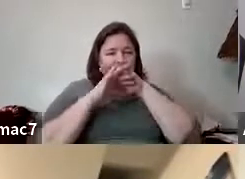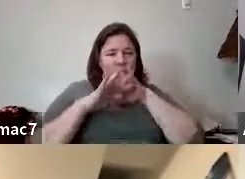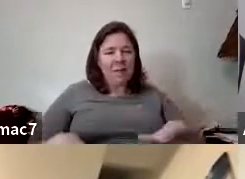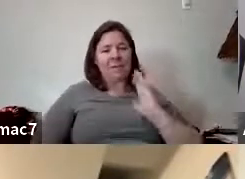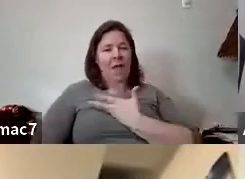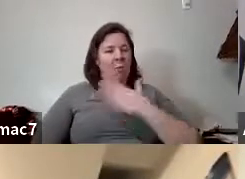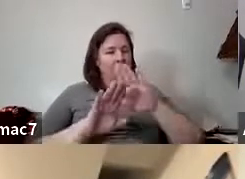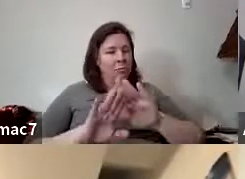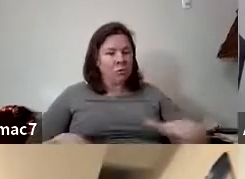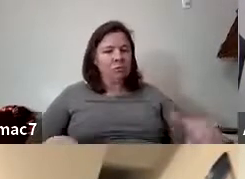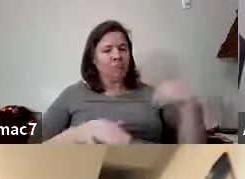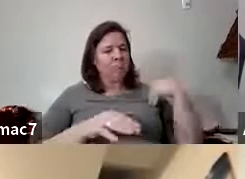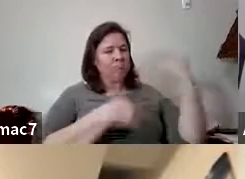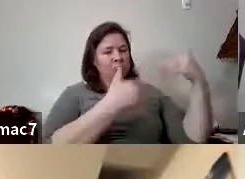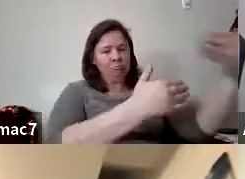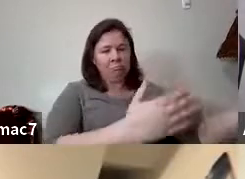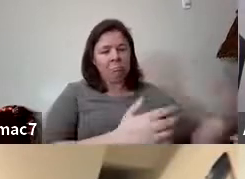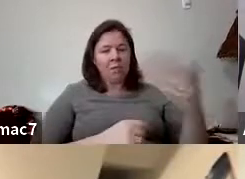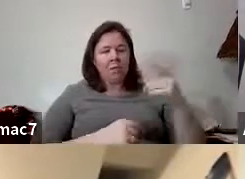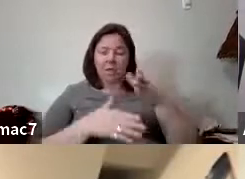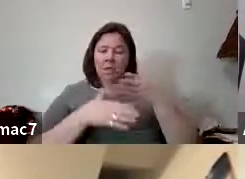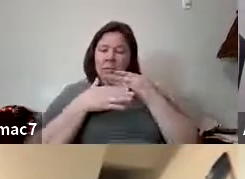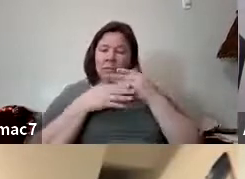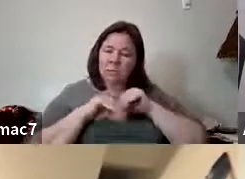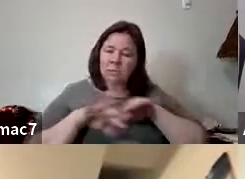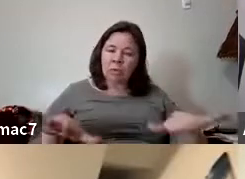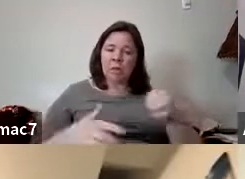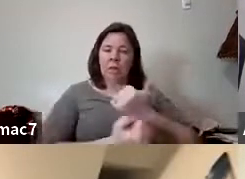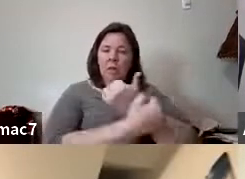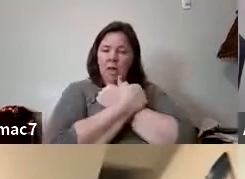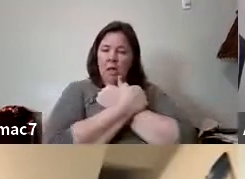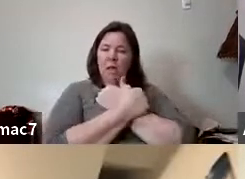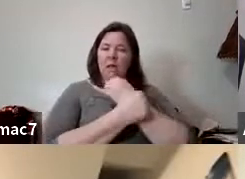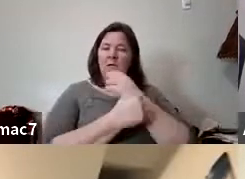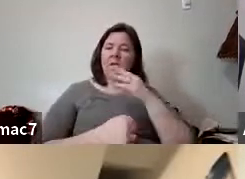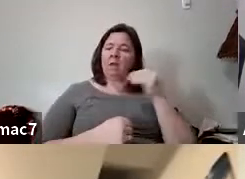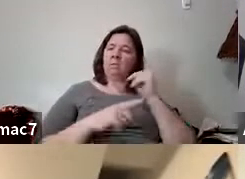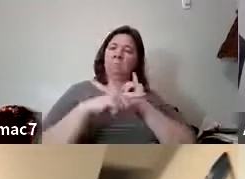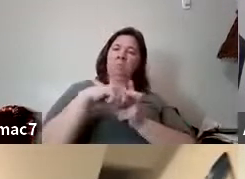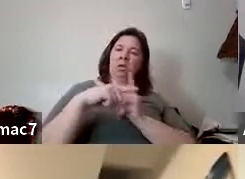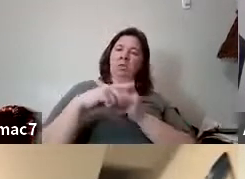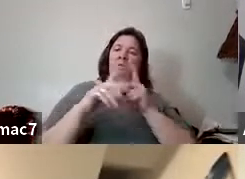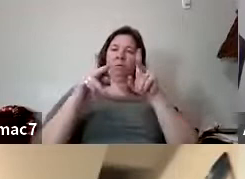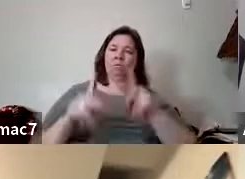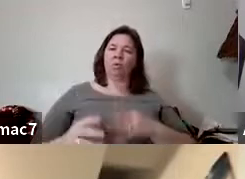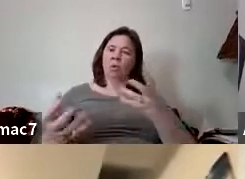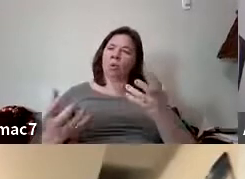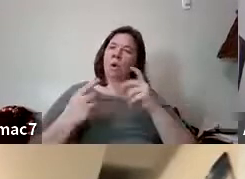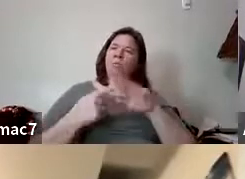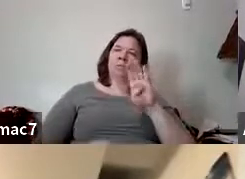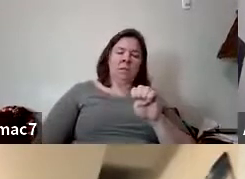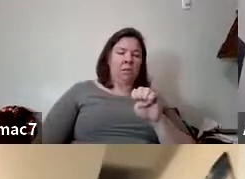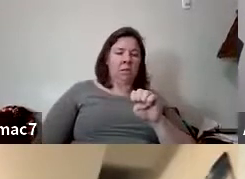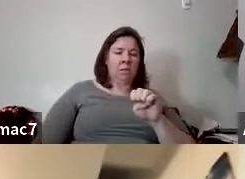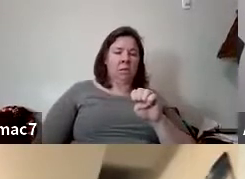generations to come, and we can just spread love, and we can become that person, the positive person that we all want to be,